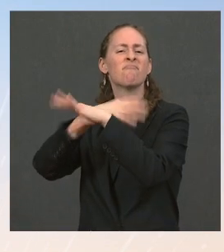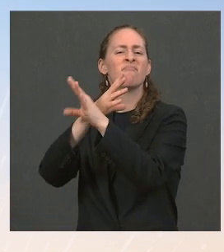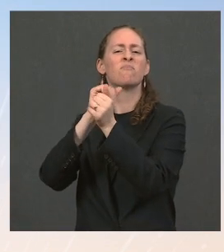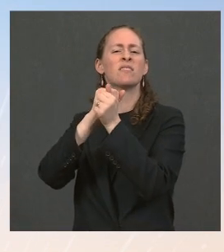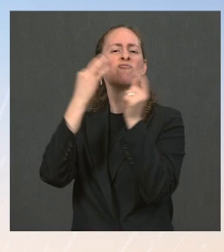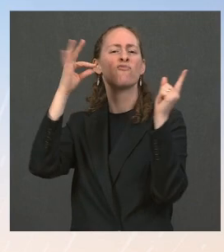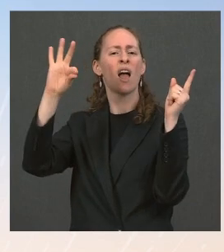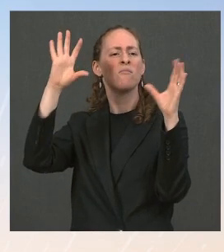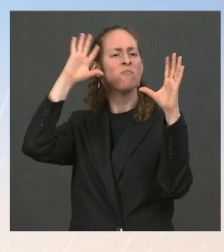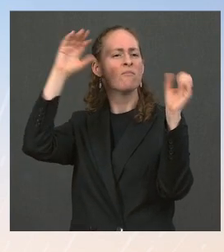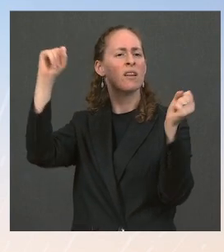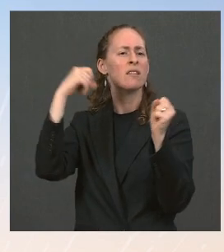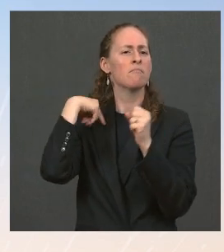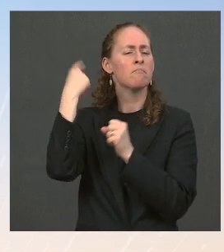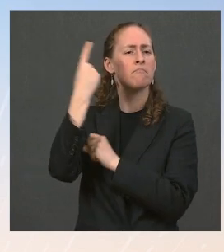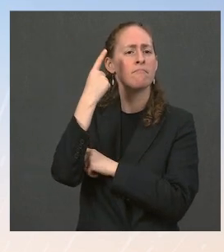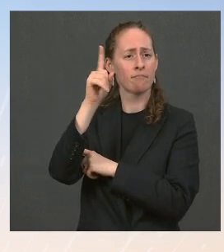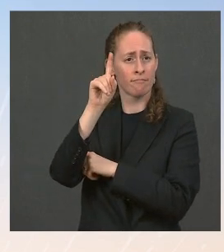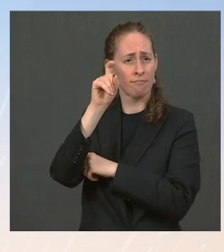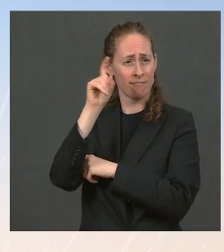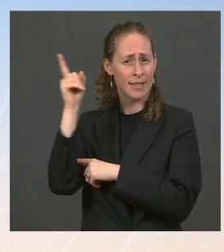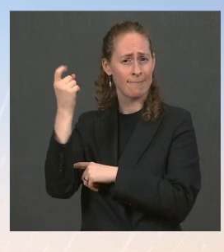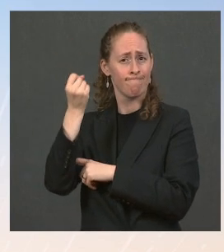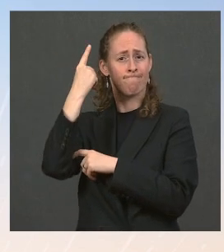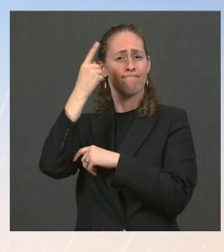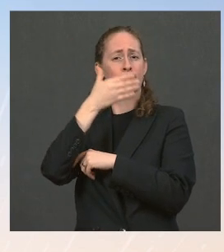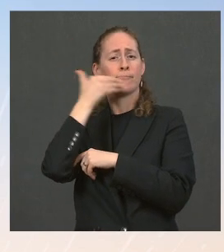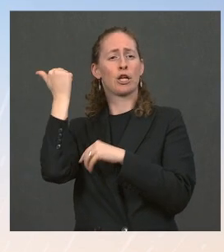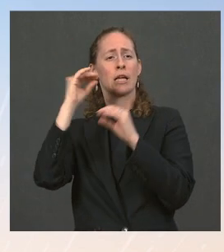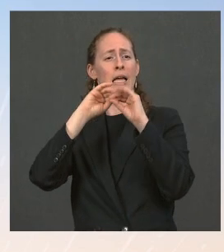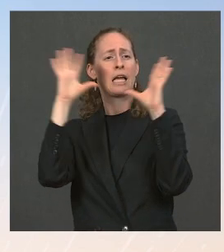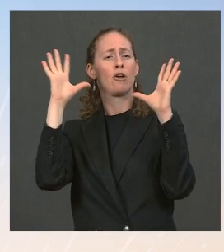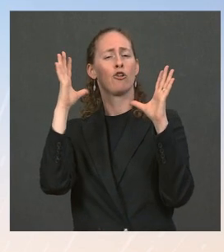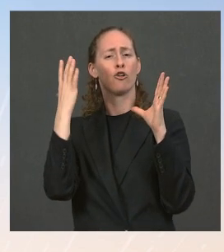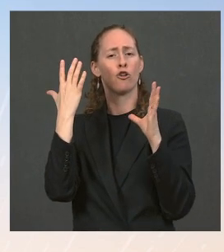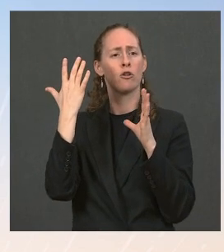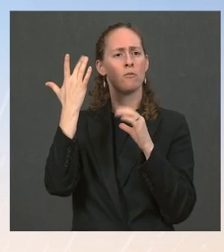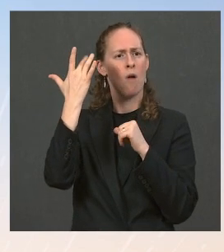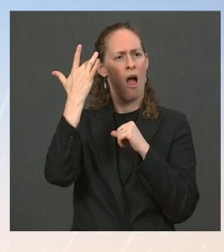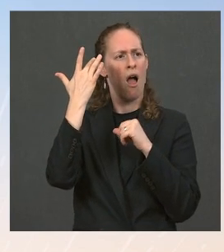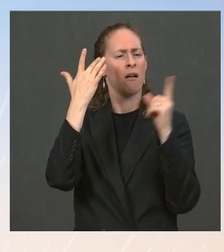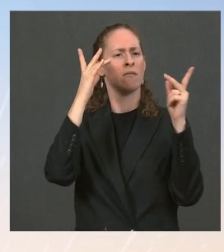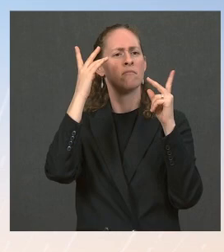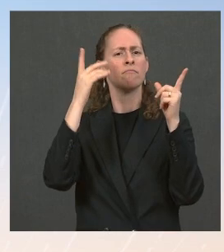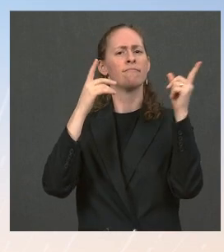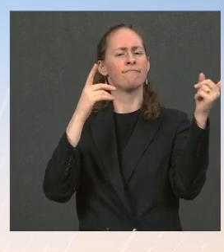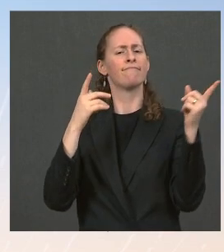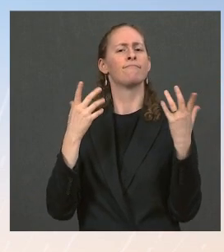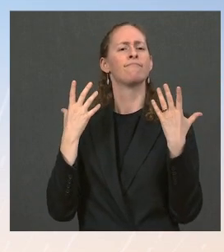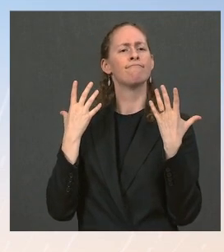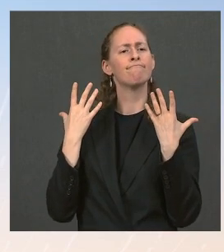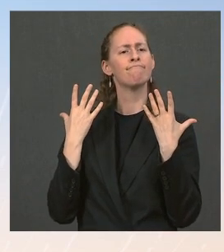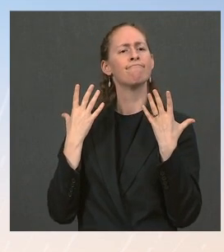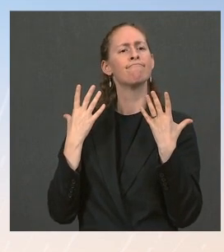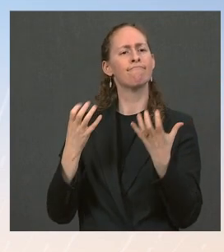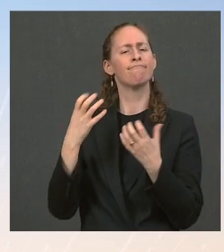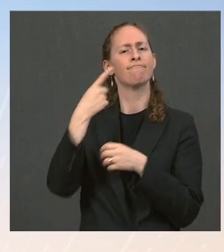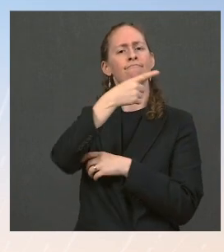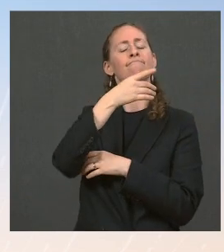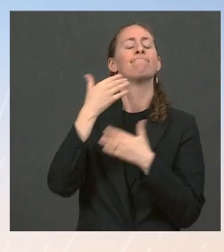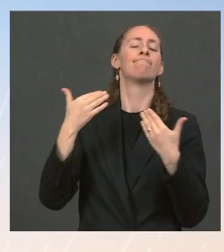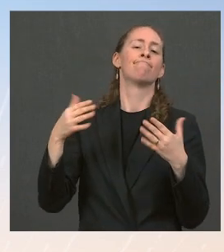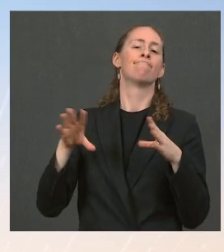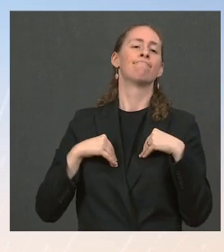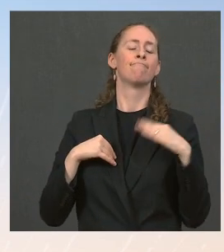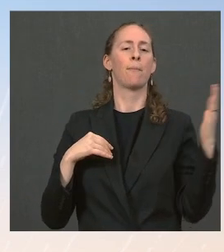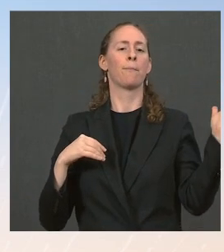from President Macron on why the French decided to recall the ambassador, take that step, which had never